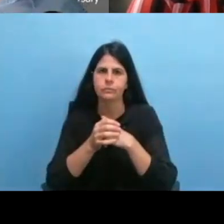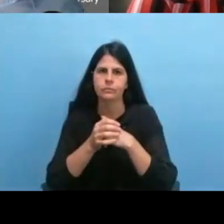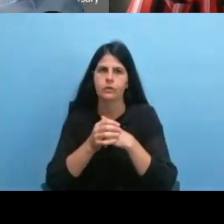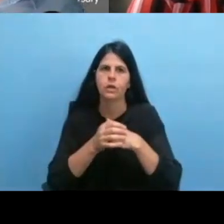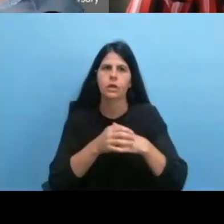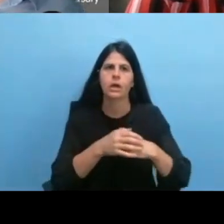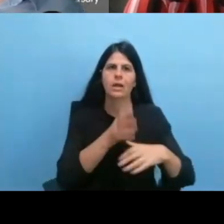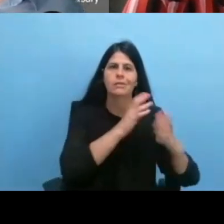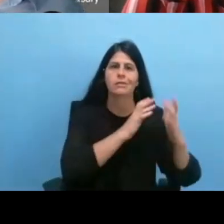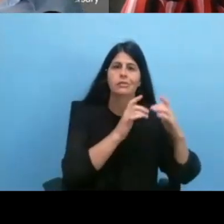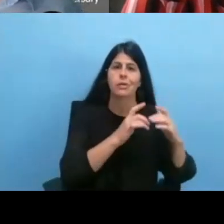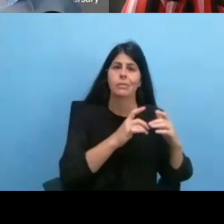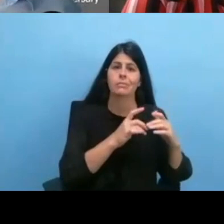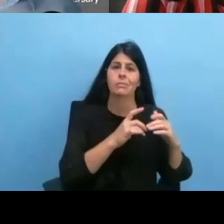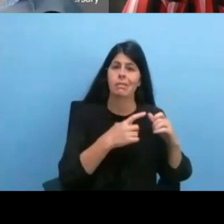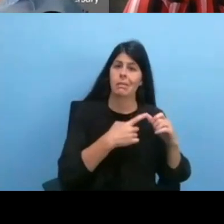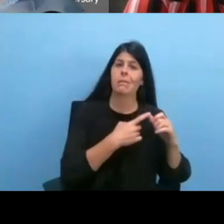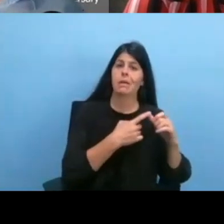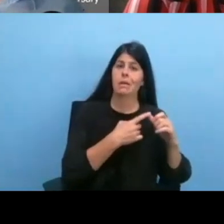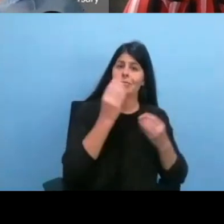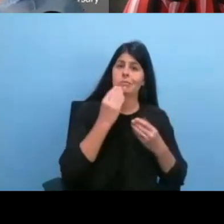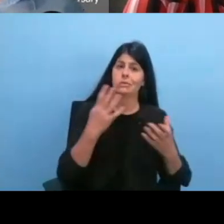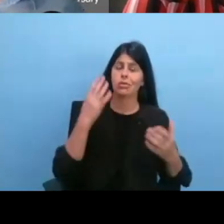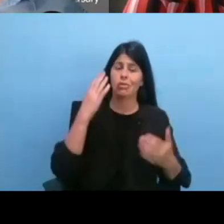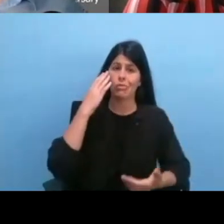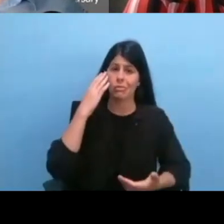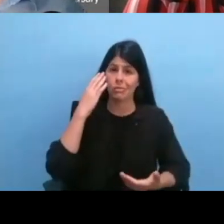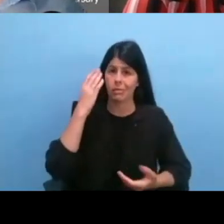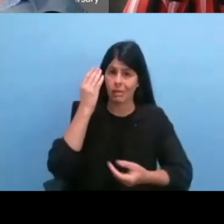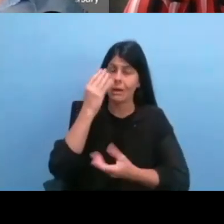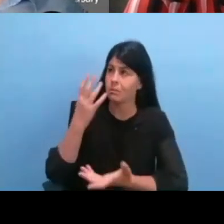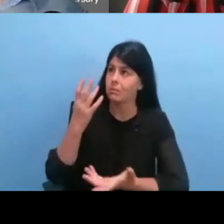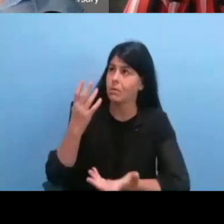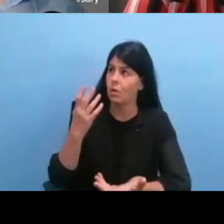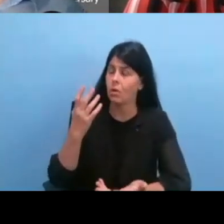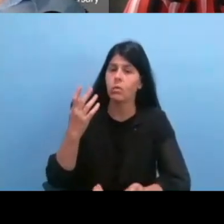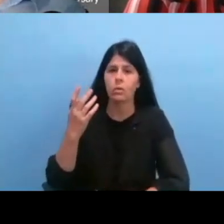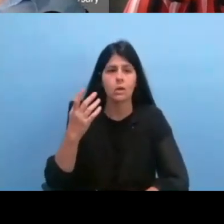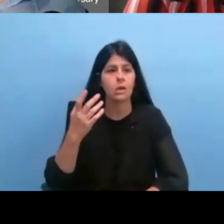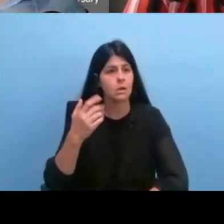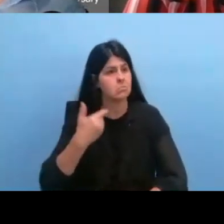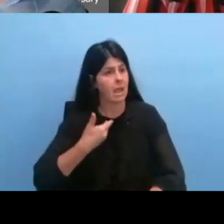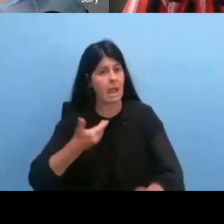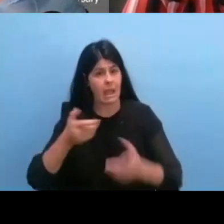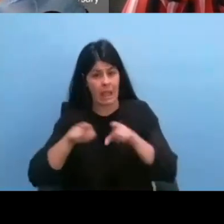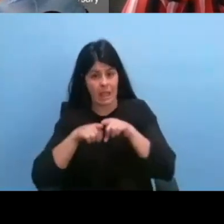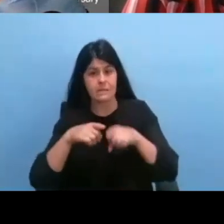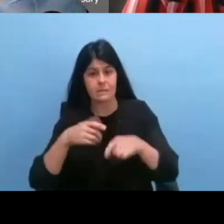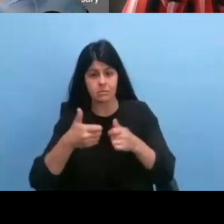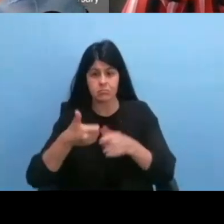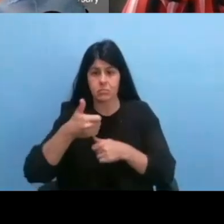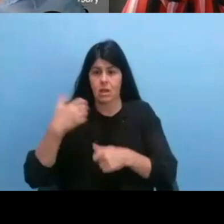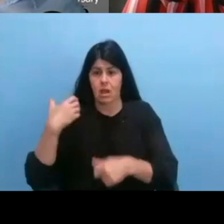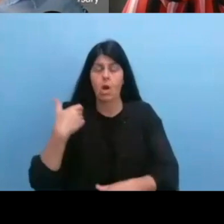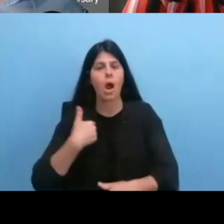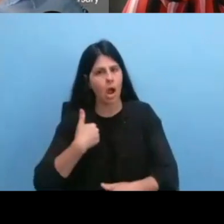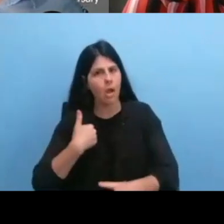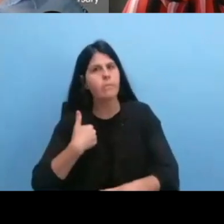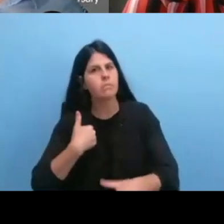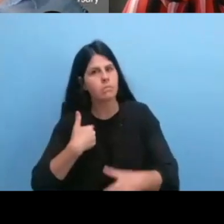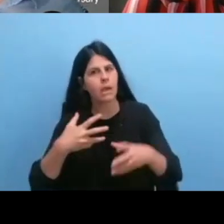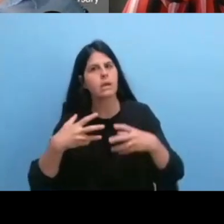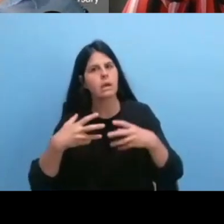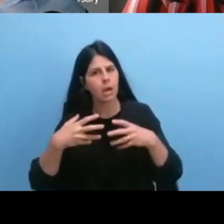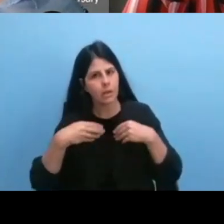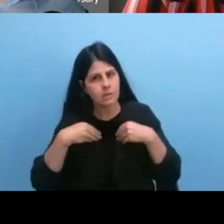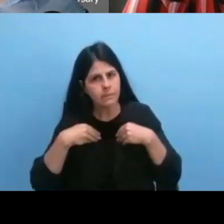like, it knowledgeable that you're open to it, that it's something you're accepting of, that like it's okay for people to come to you with their